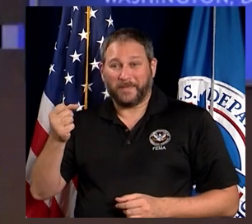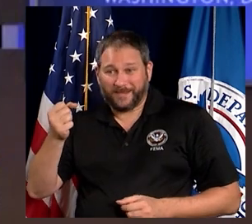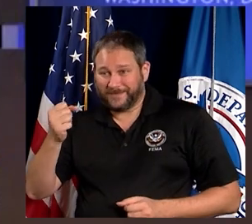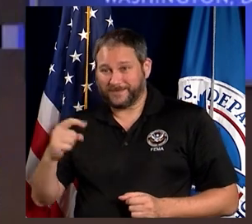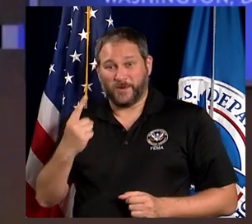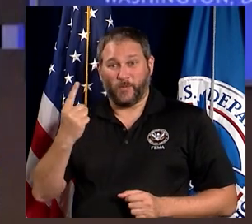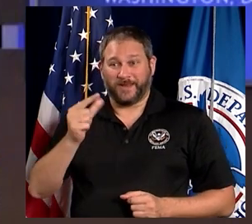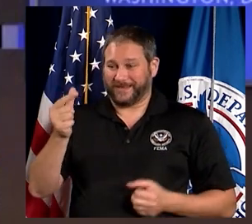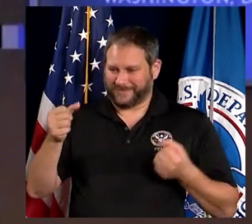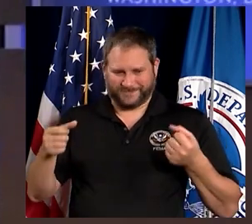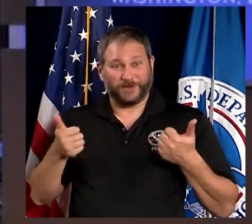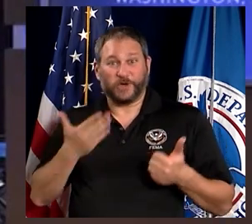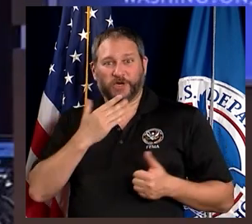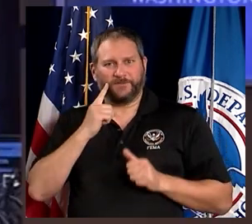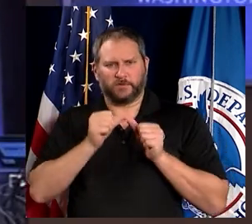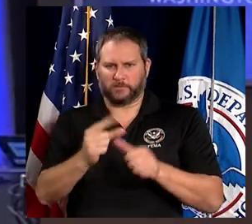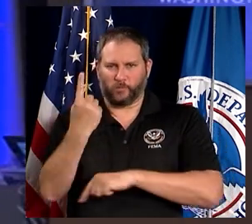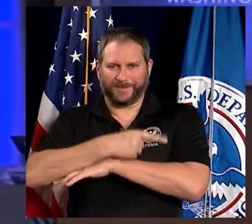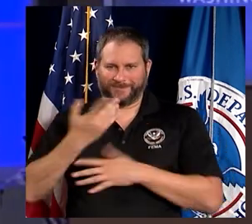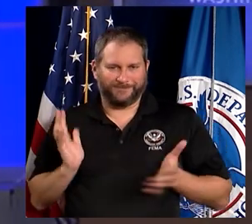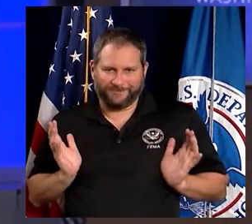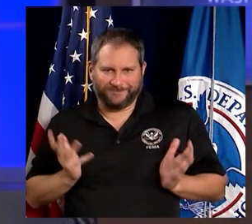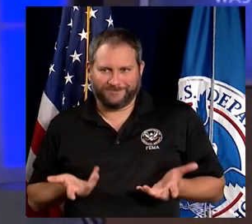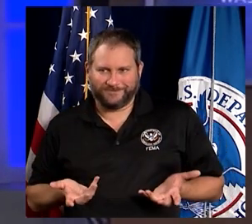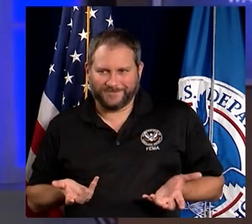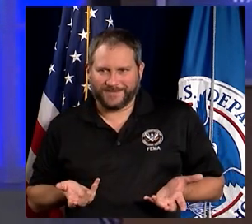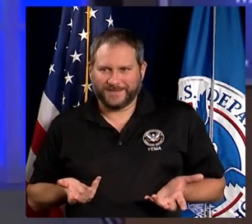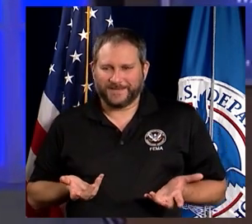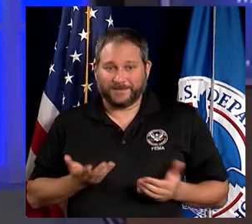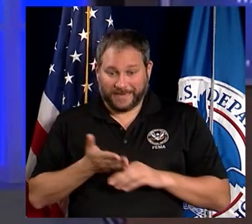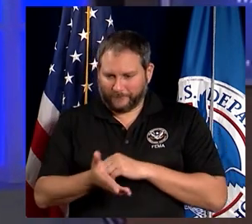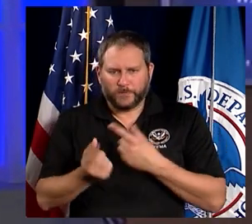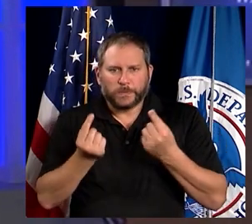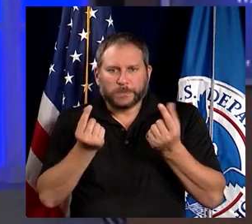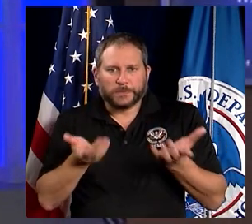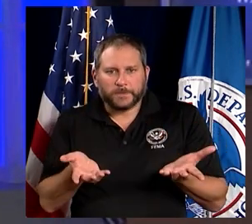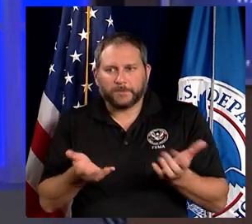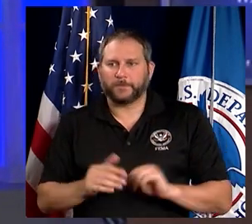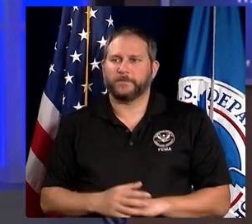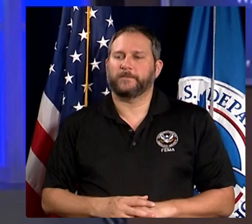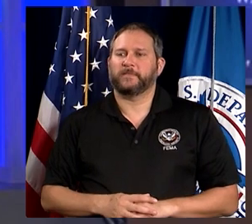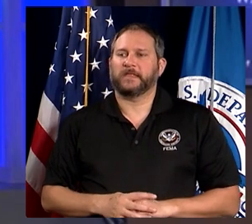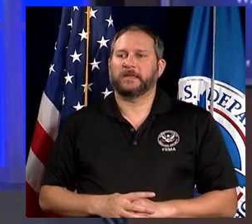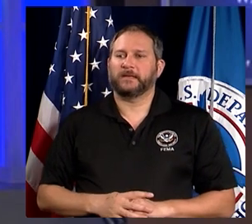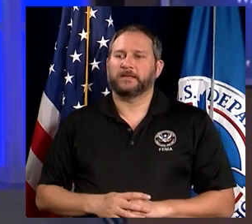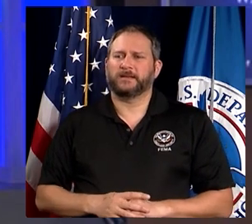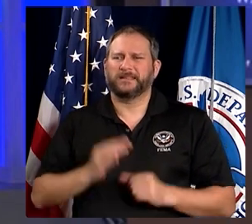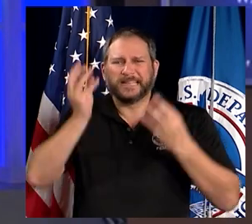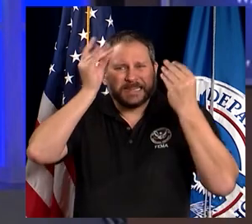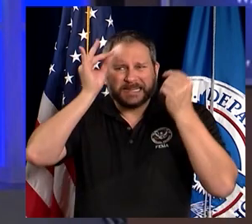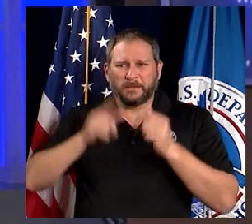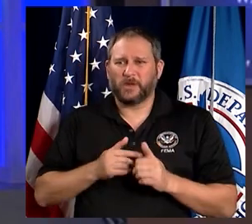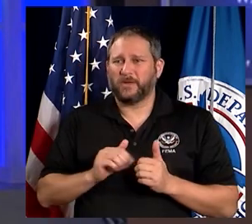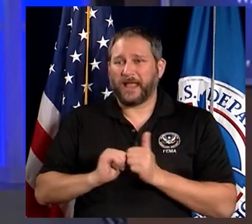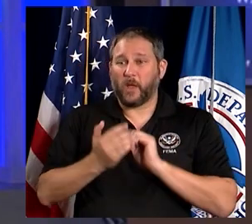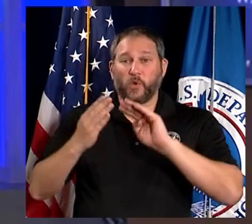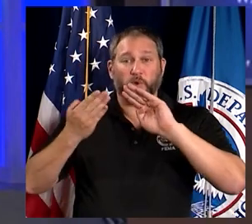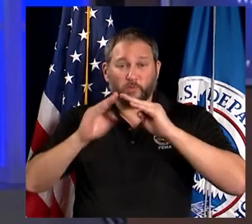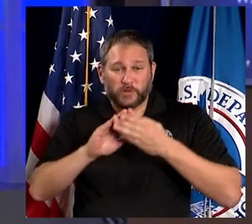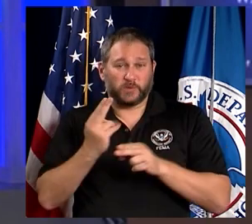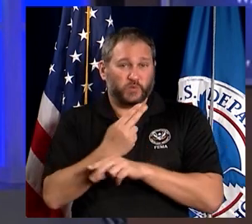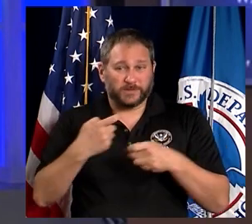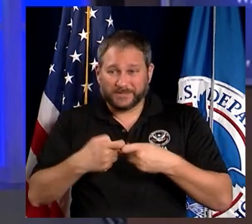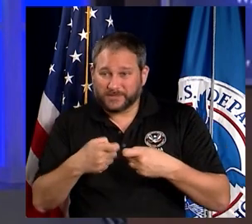that, not so much. So thinking about the ways communities use electricity and then finding analog backups is